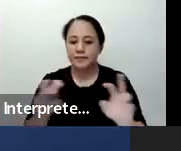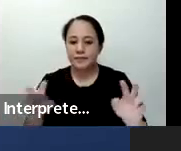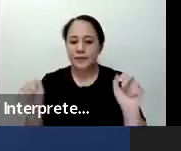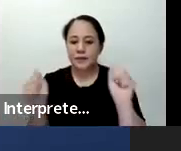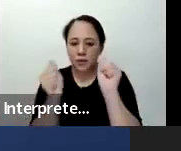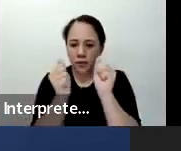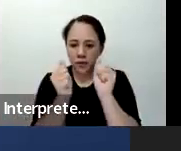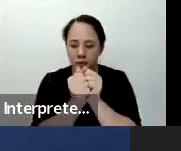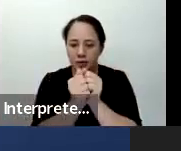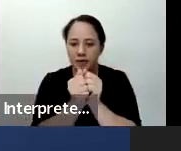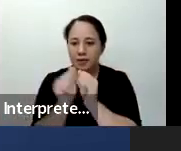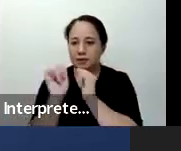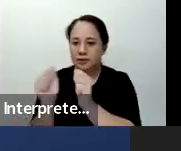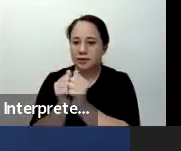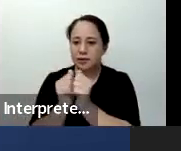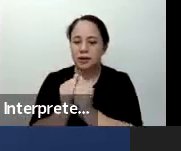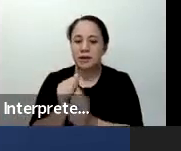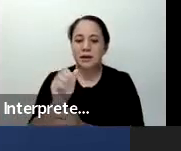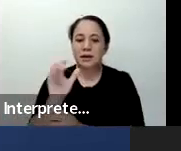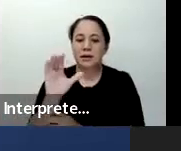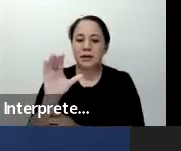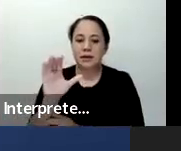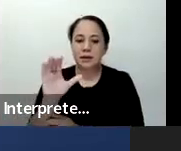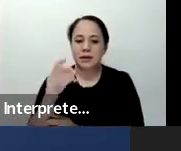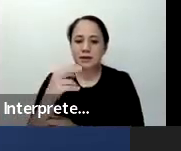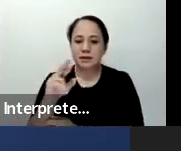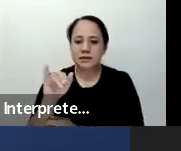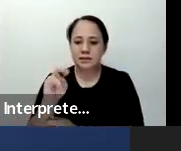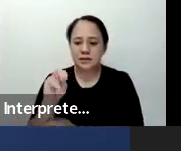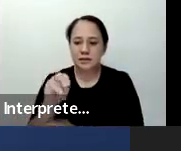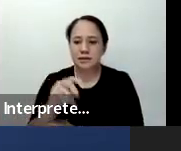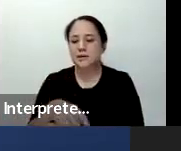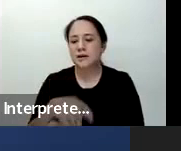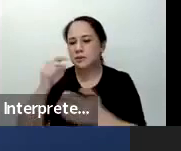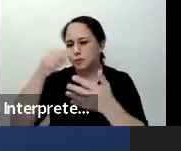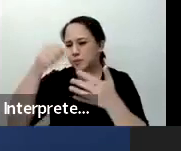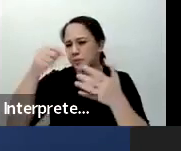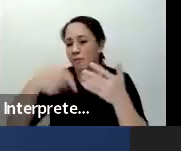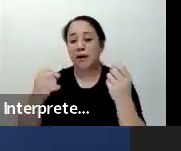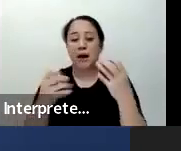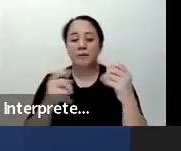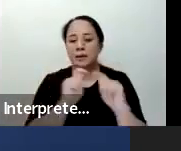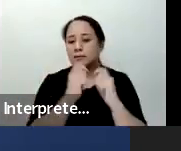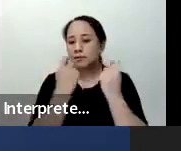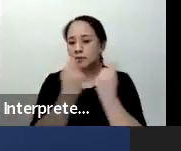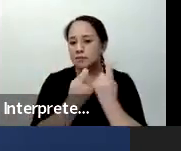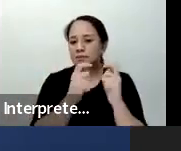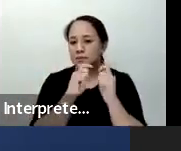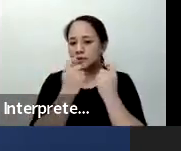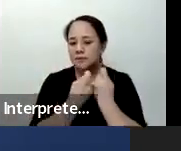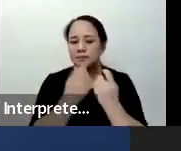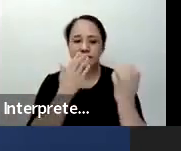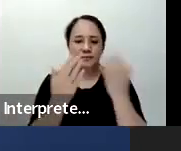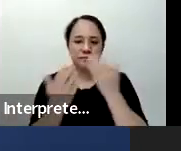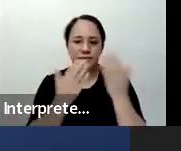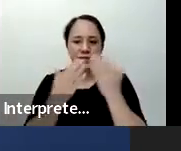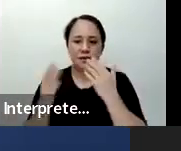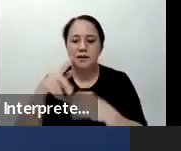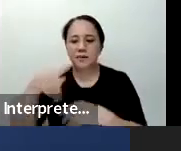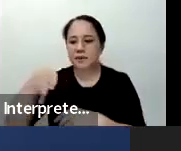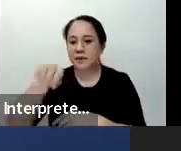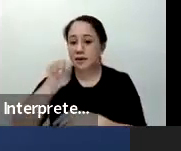colleagues, Christine Briones, Manuel Albis, Michael Timbang, and Sani Afable. And special thanks to the Philippine